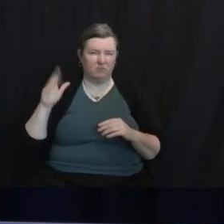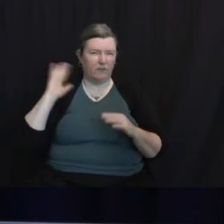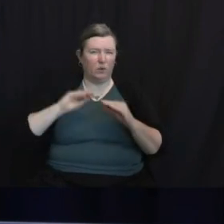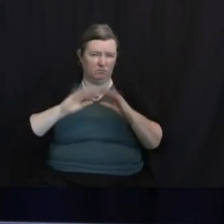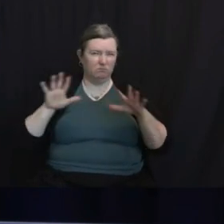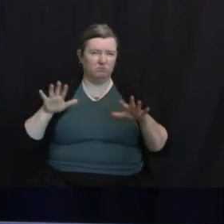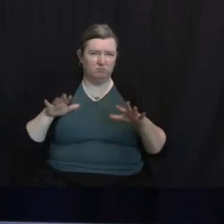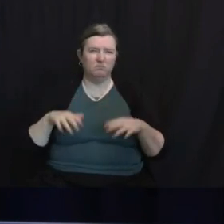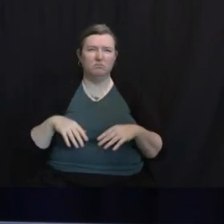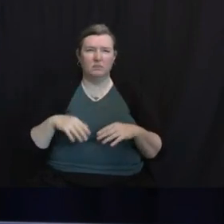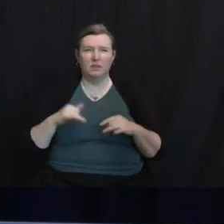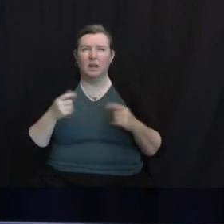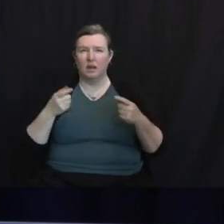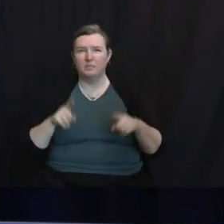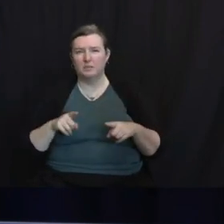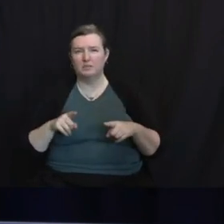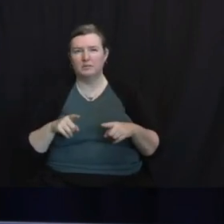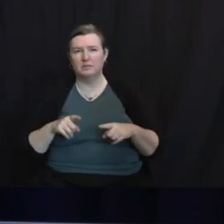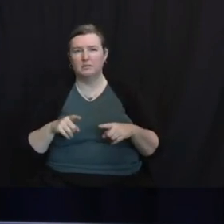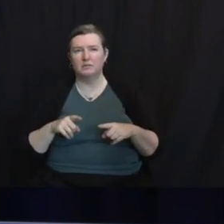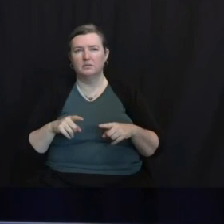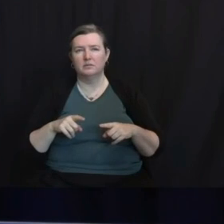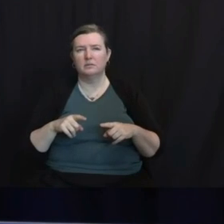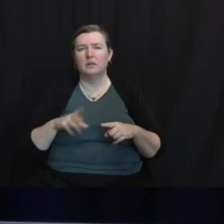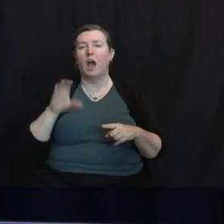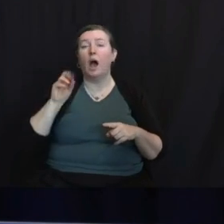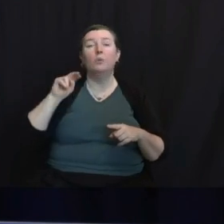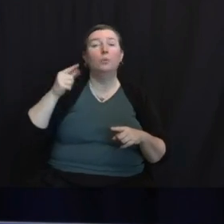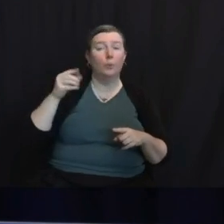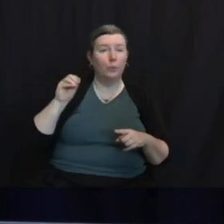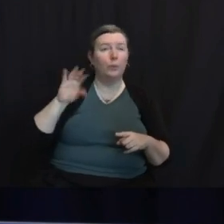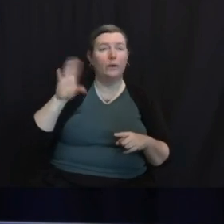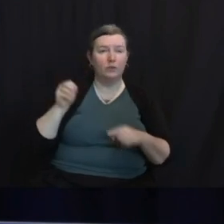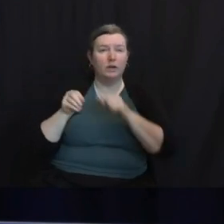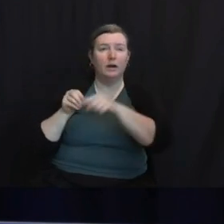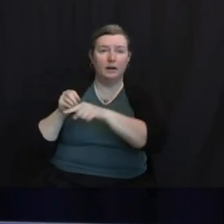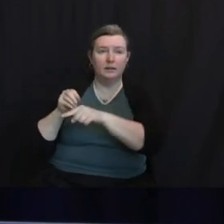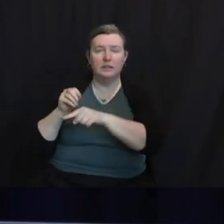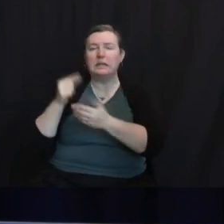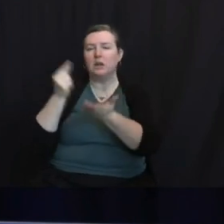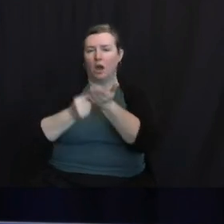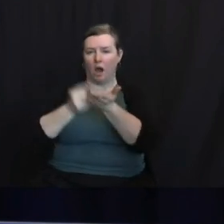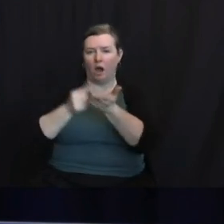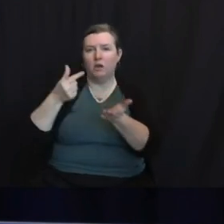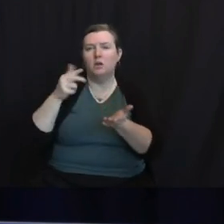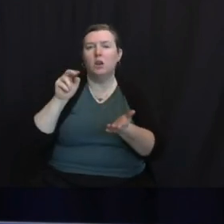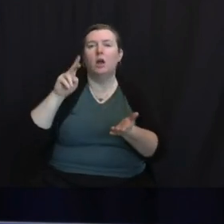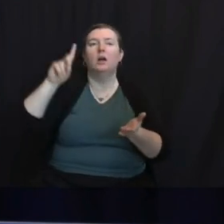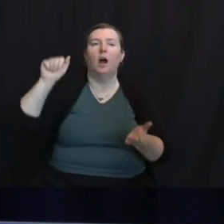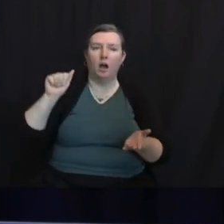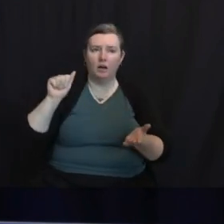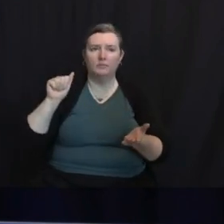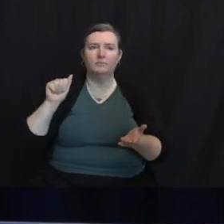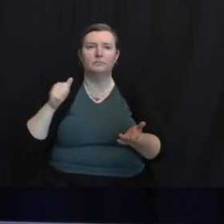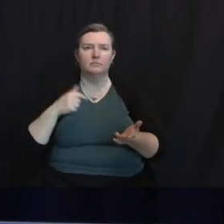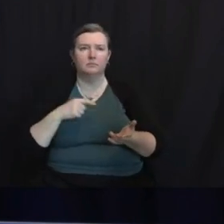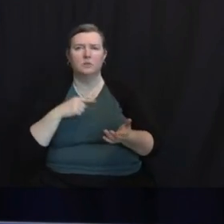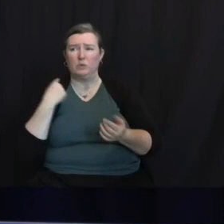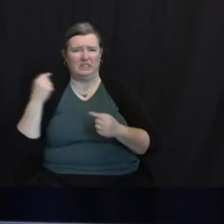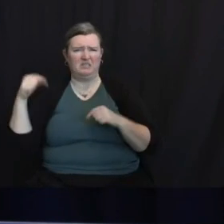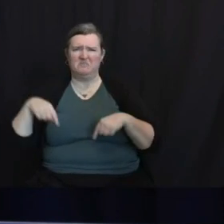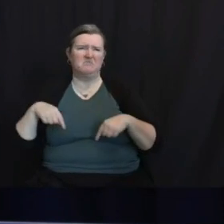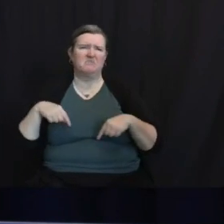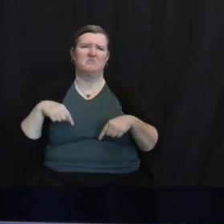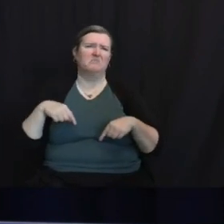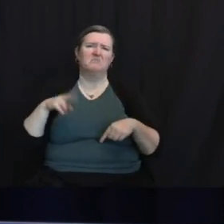Guinea. The risk of Ebola in the United States is extremely low. The outbreaks in the DRC and Guinea are